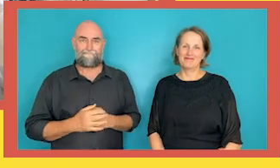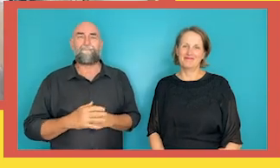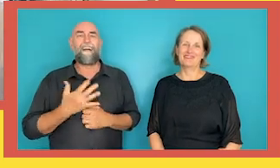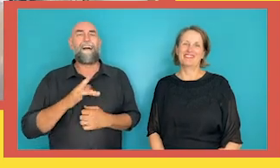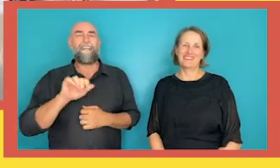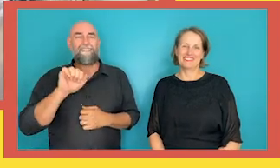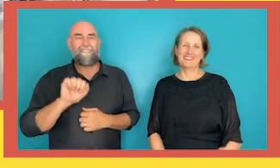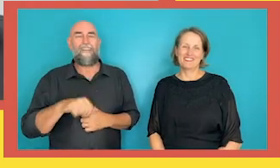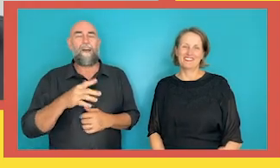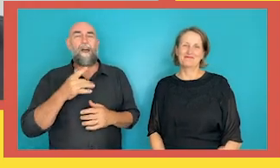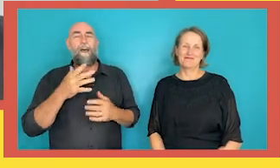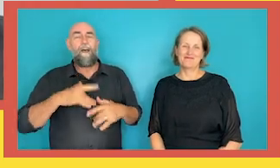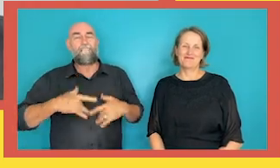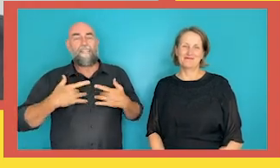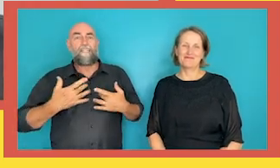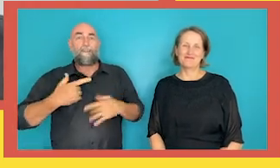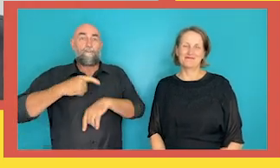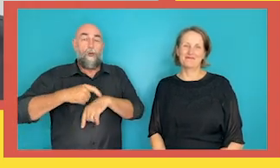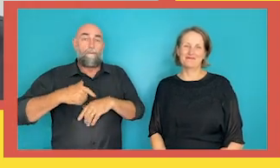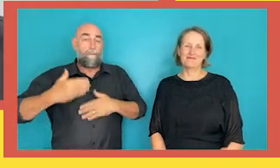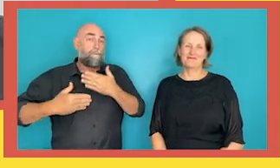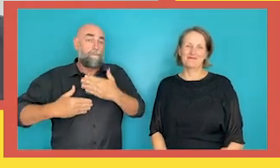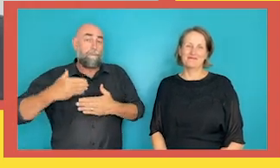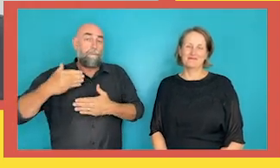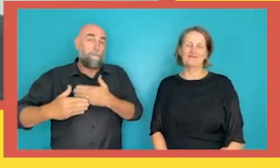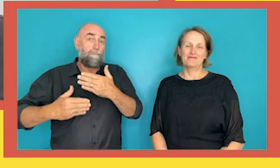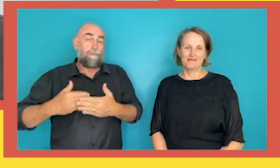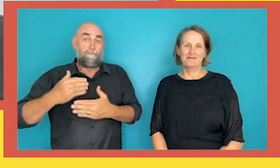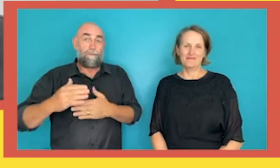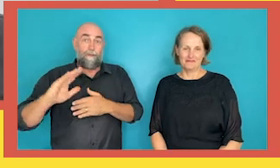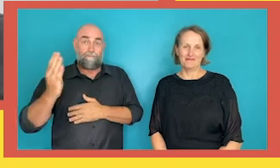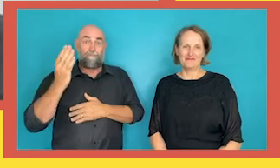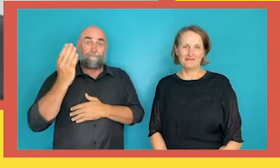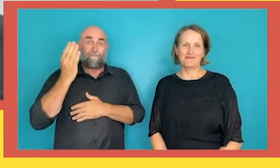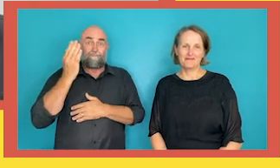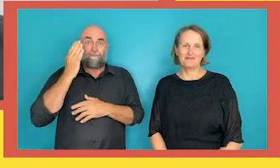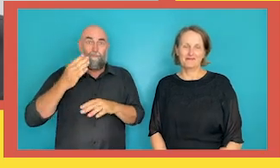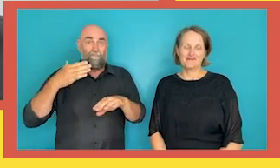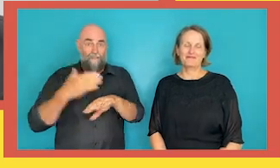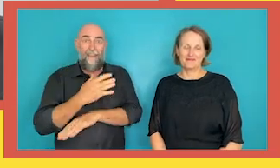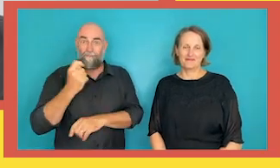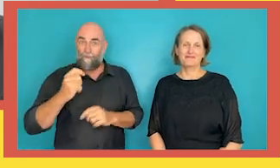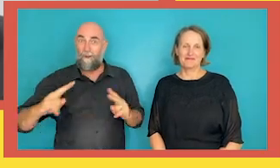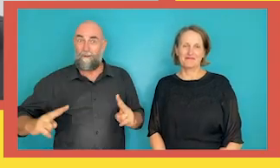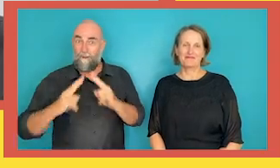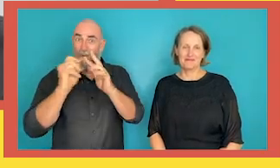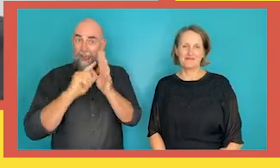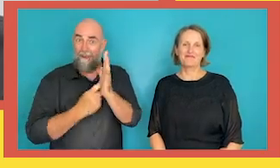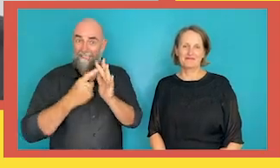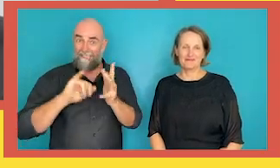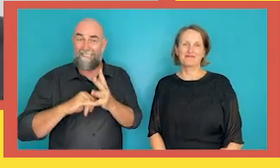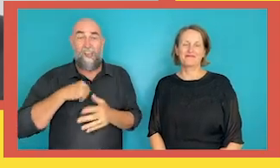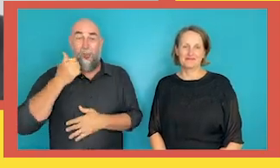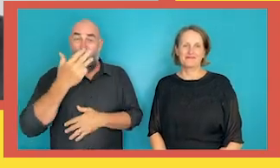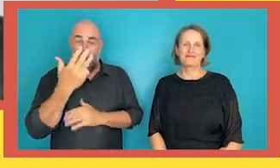it is like a ticking clock leading into Paris in 2024. All the athletes know that it's coming. It's 9